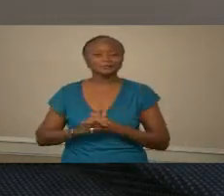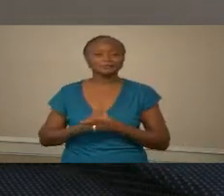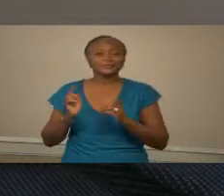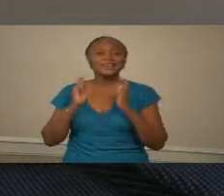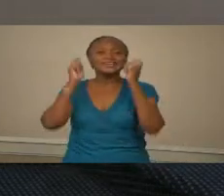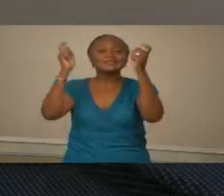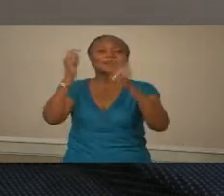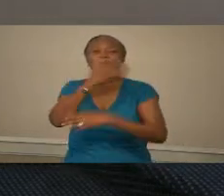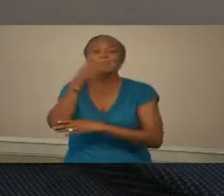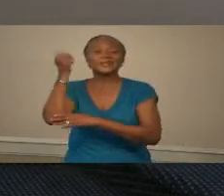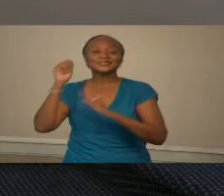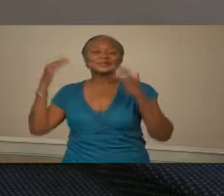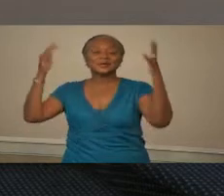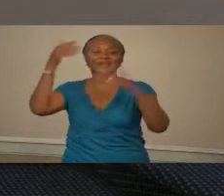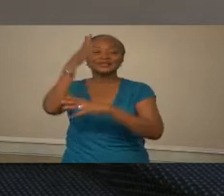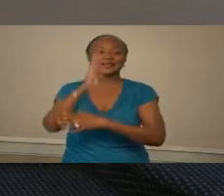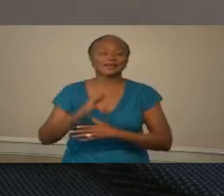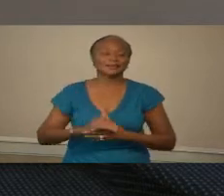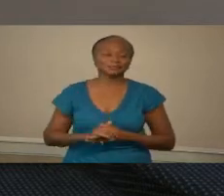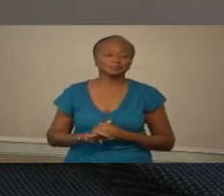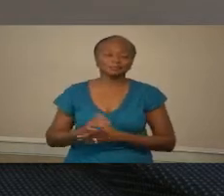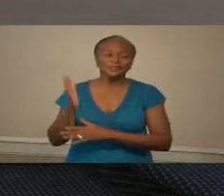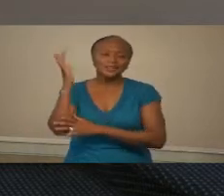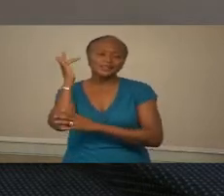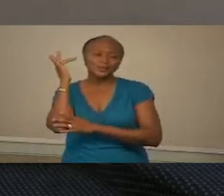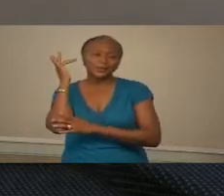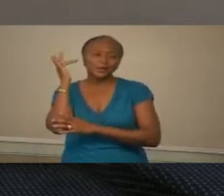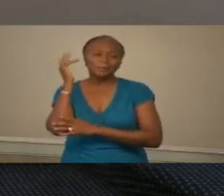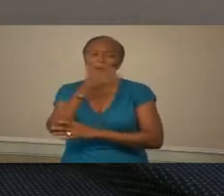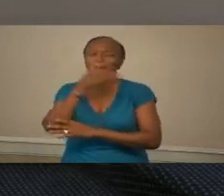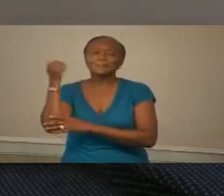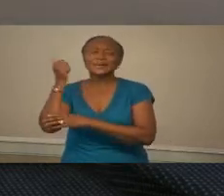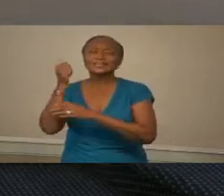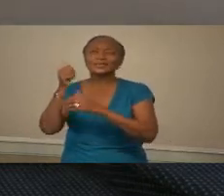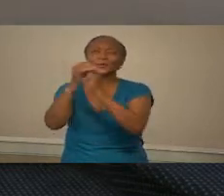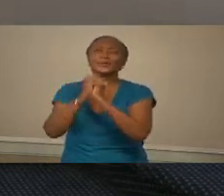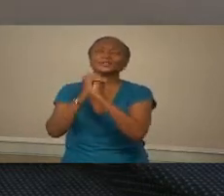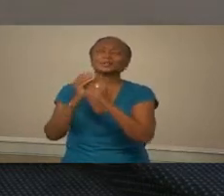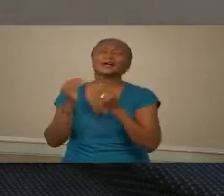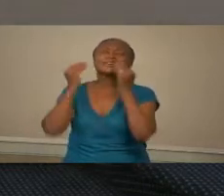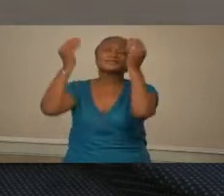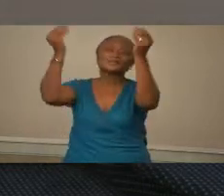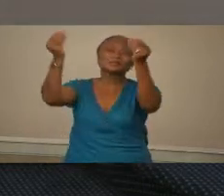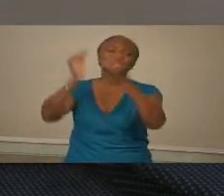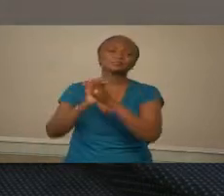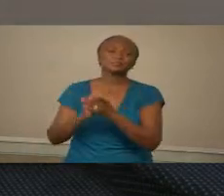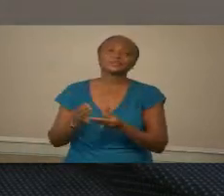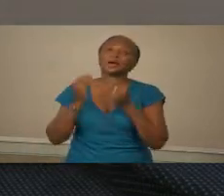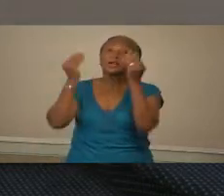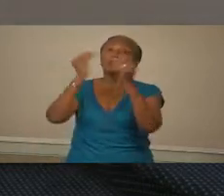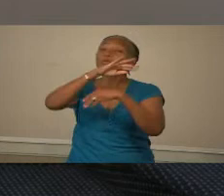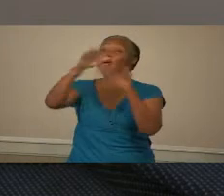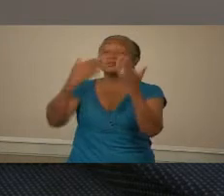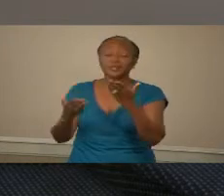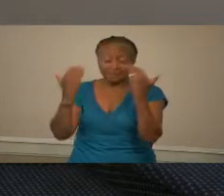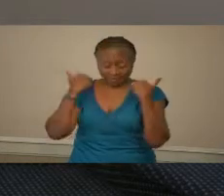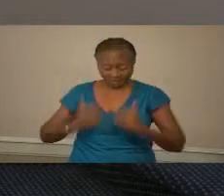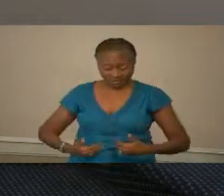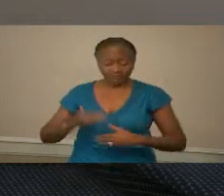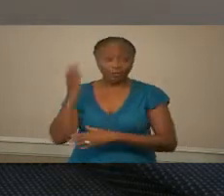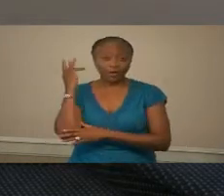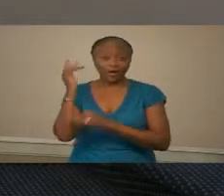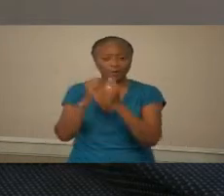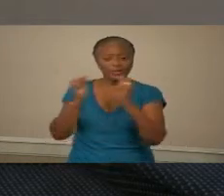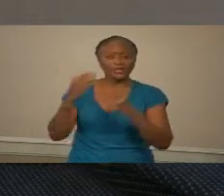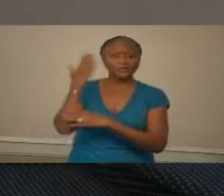give you my best praise, God. That's why I give you my best worship, God. I give you everything I have. Because without